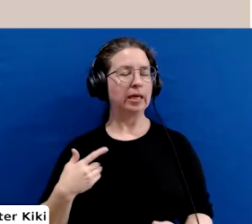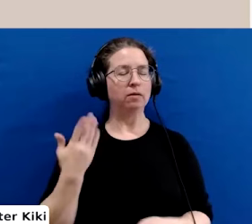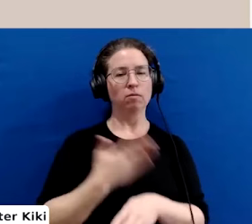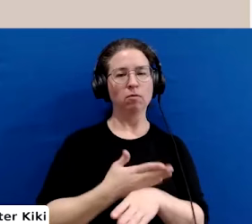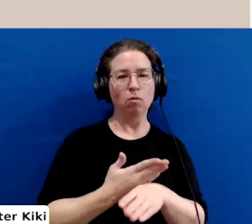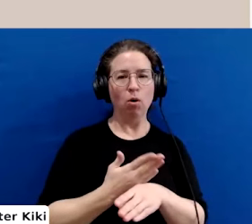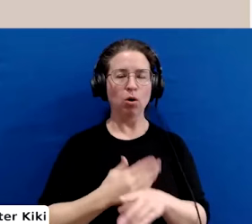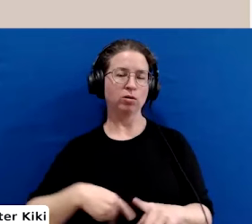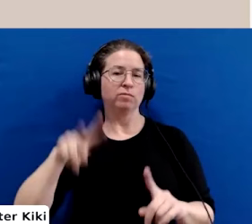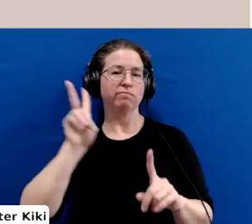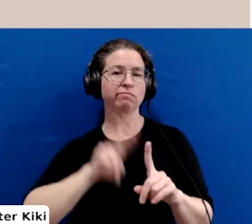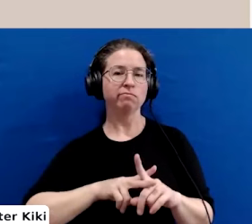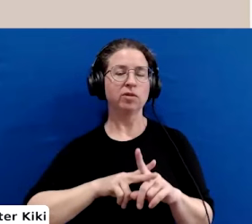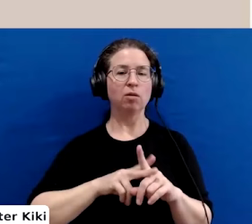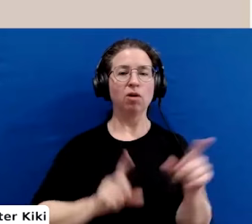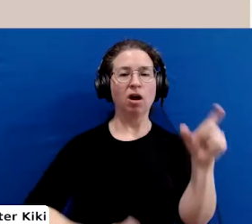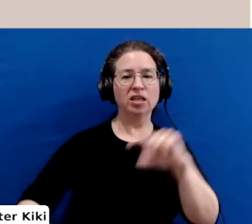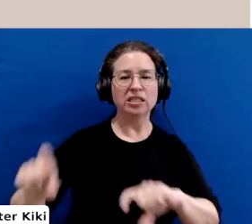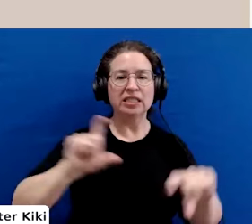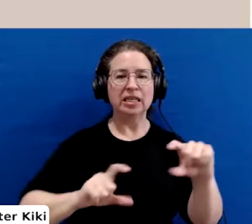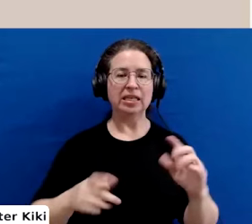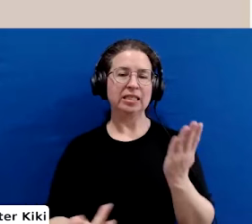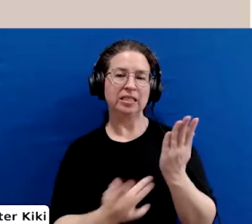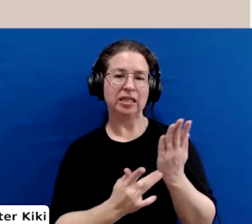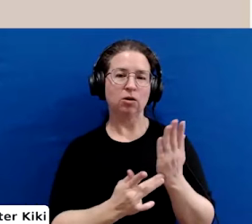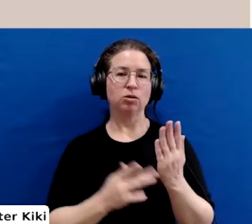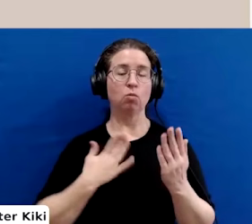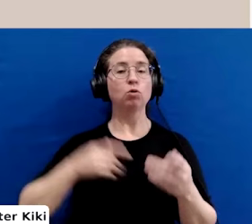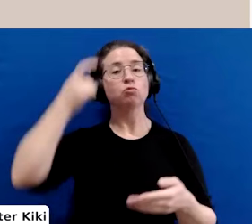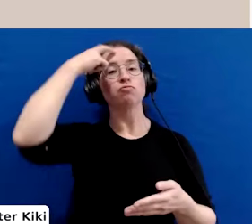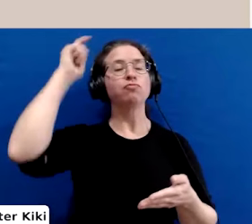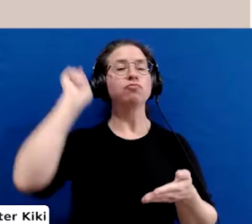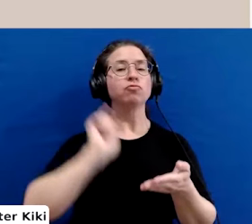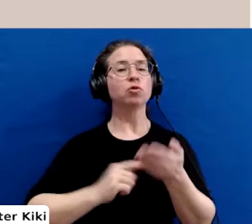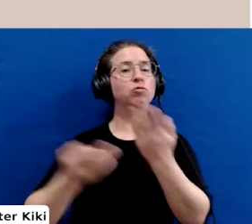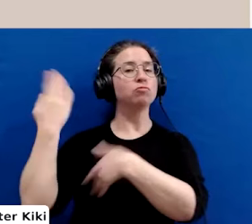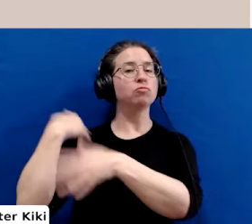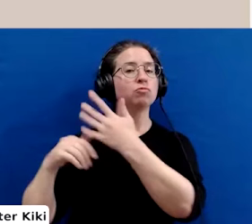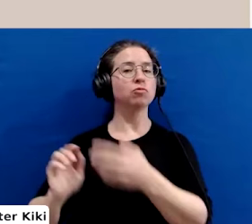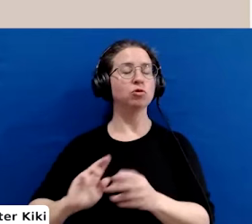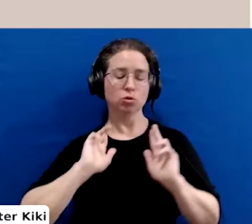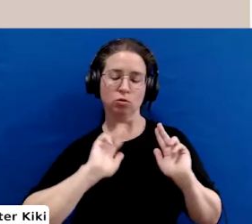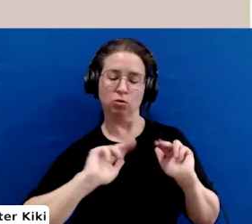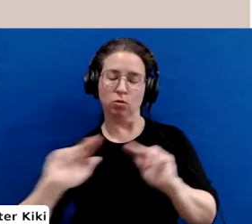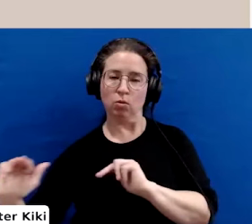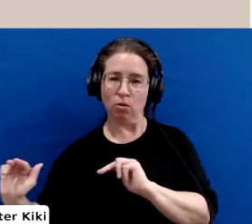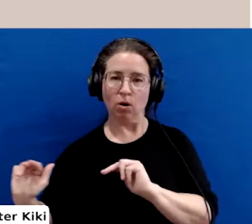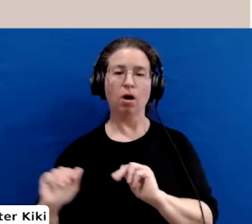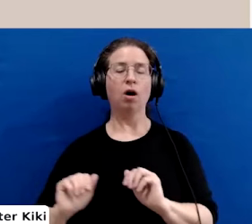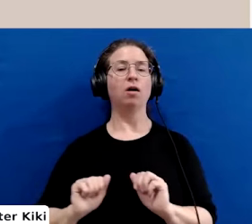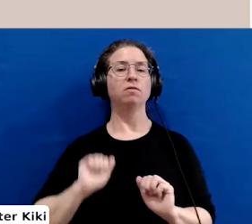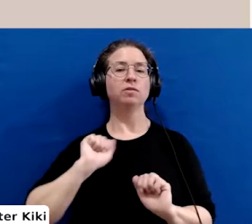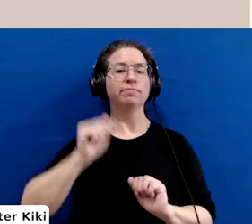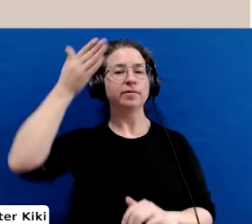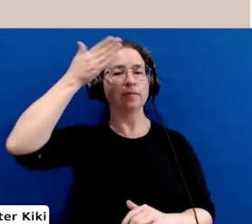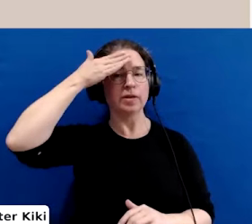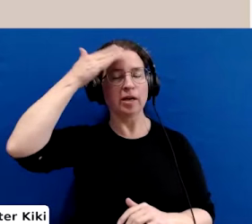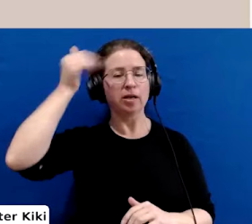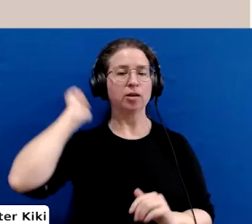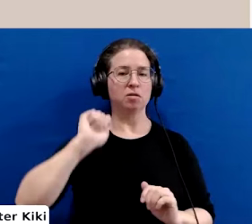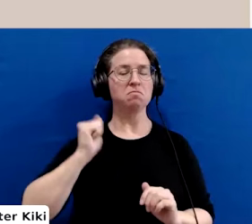and engineering. We acknowledge the traditional owners and pay respects to their elders, their traditional knowledge, and the deep